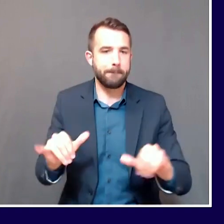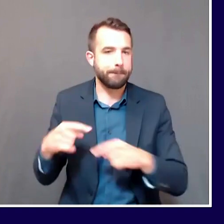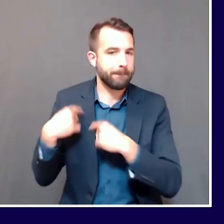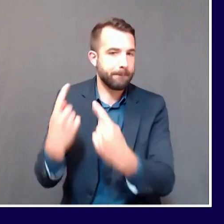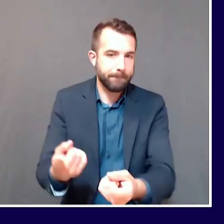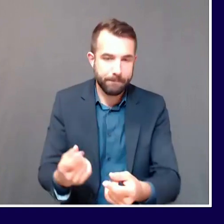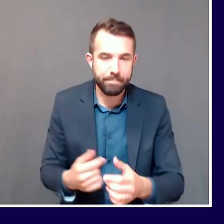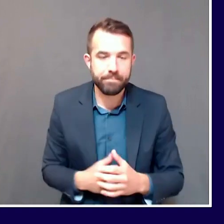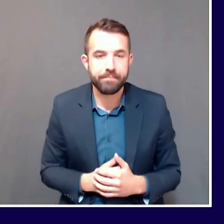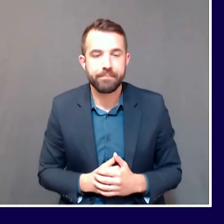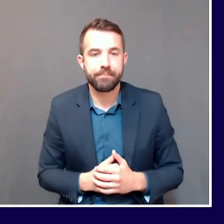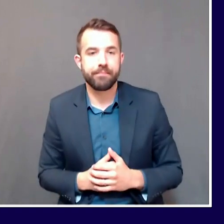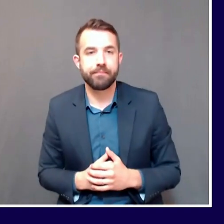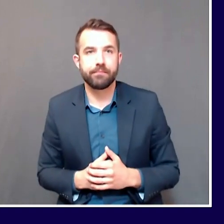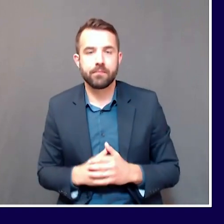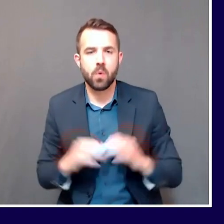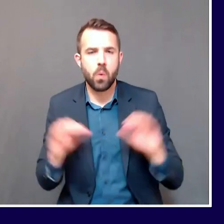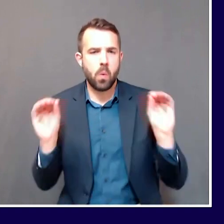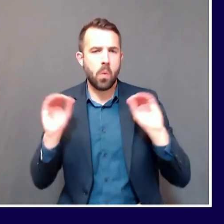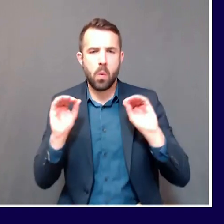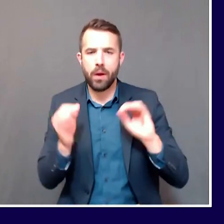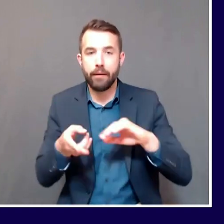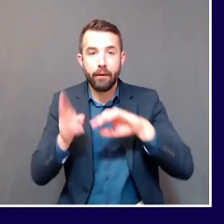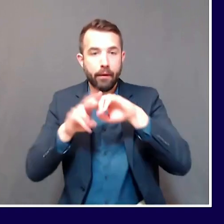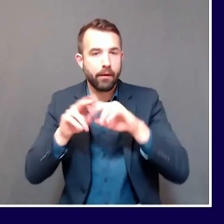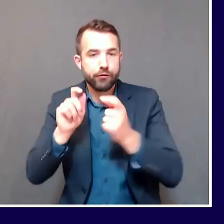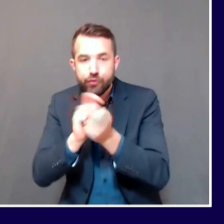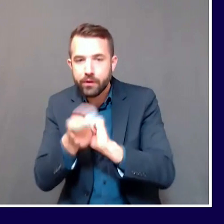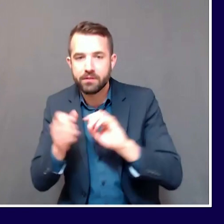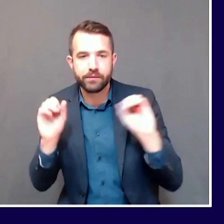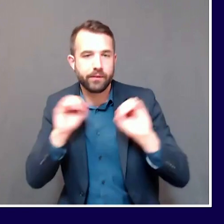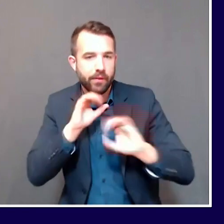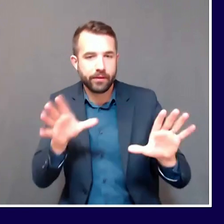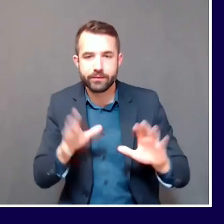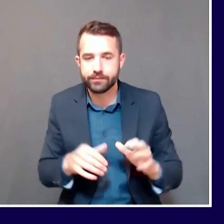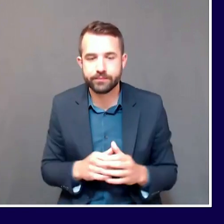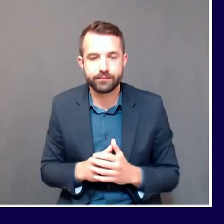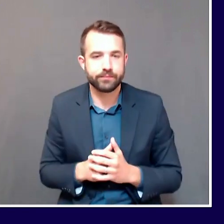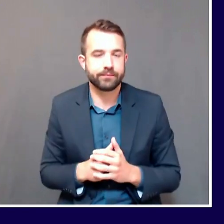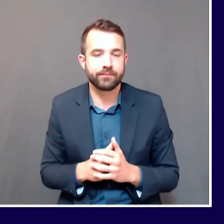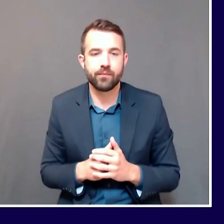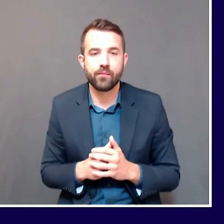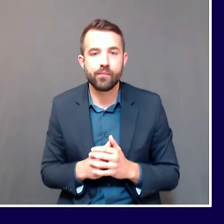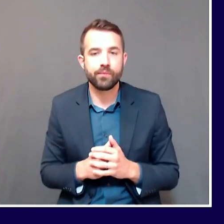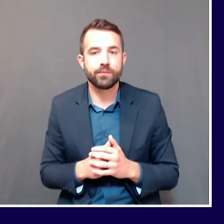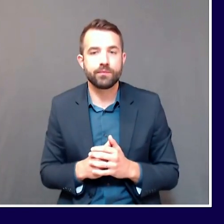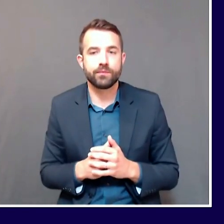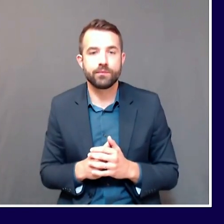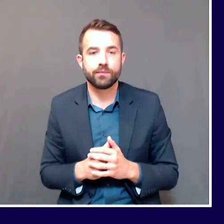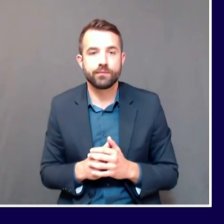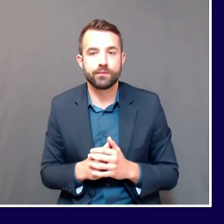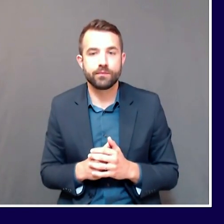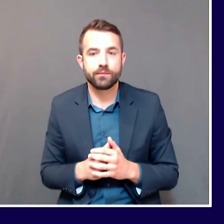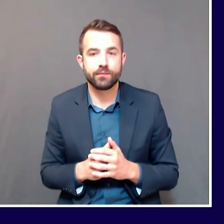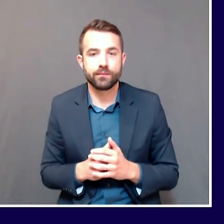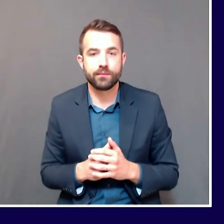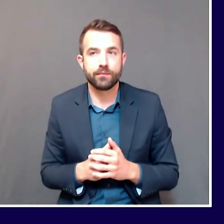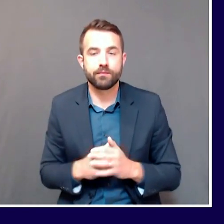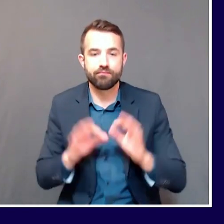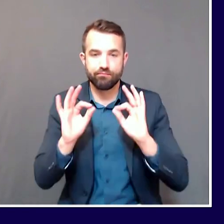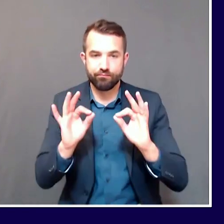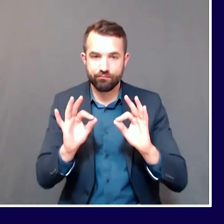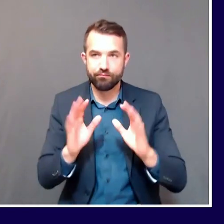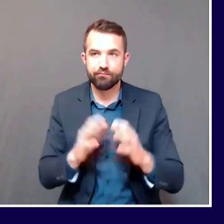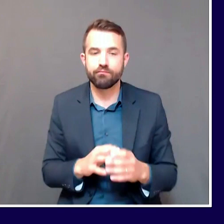with that facility. We have not detected a dramatic uptick in cases as universal testing has gone underway. Great. And